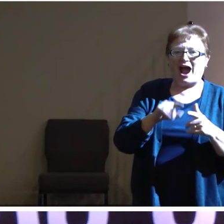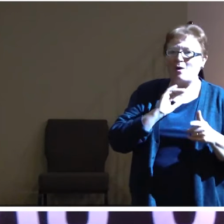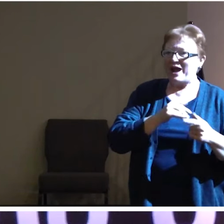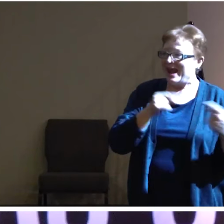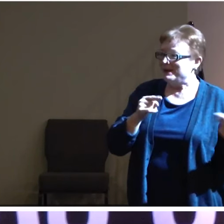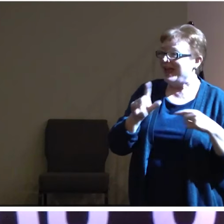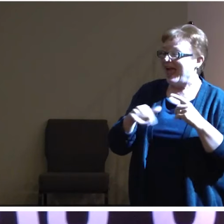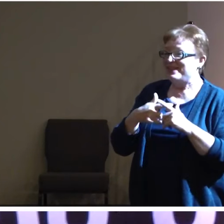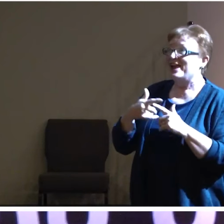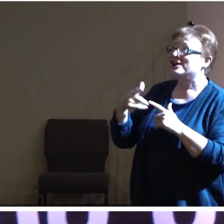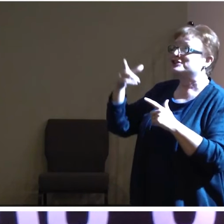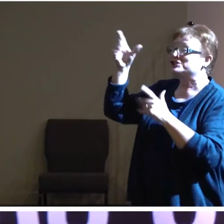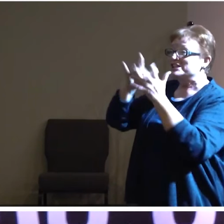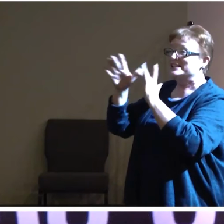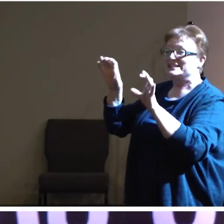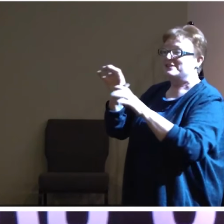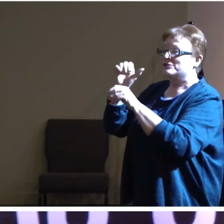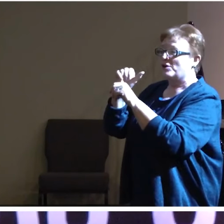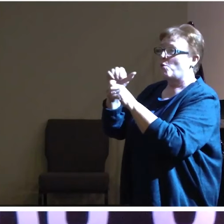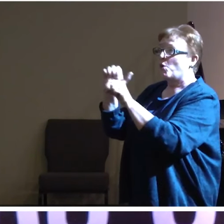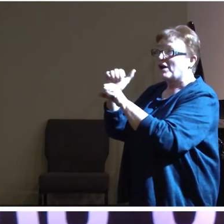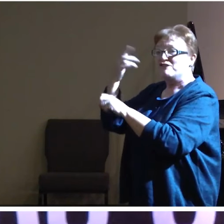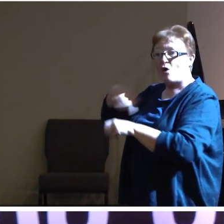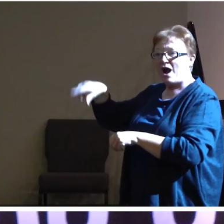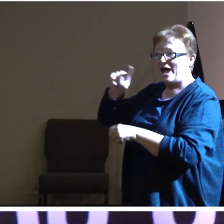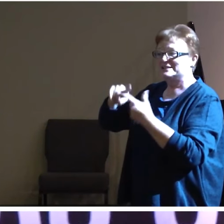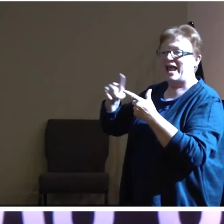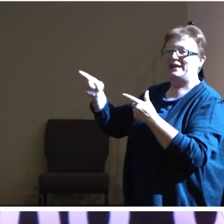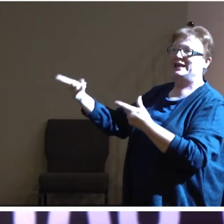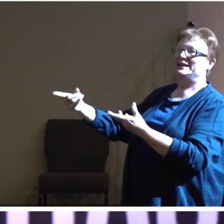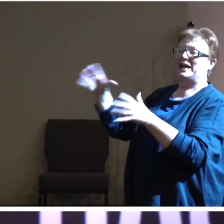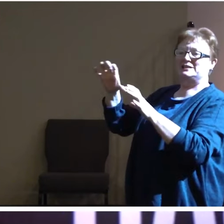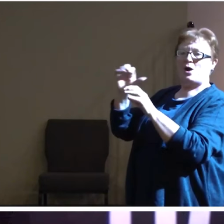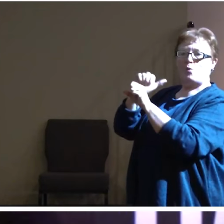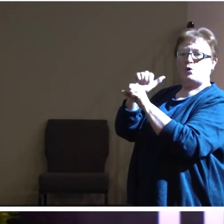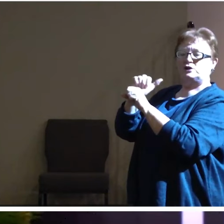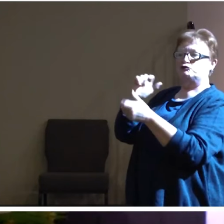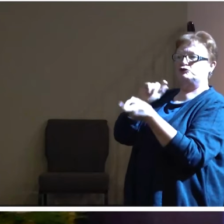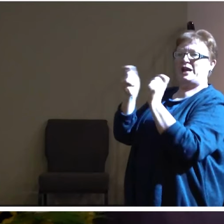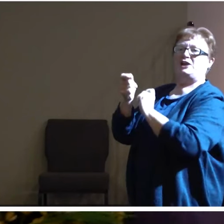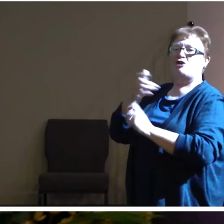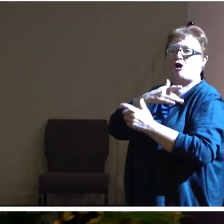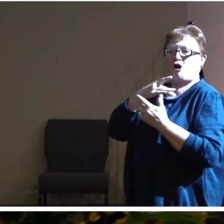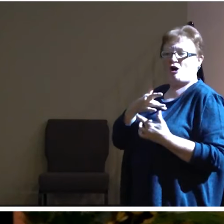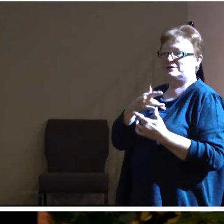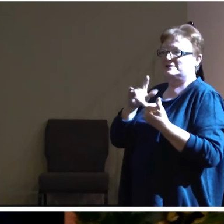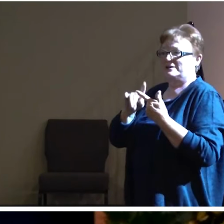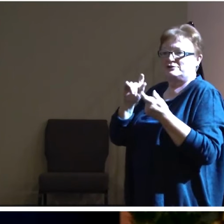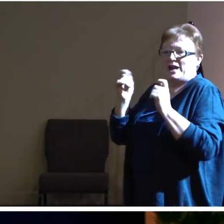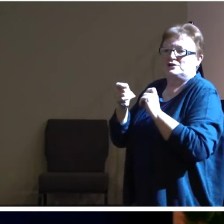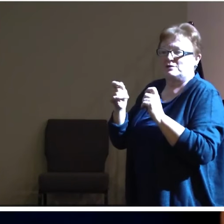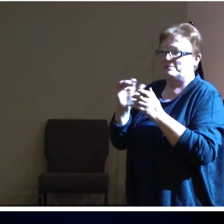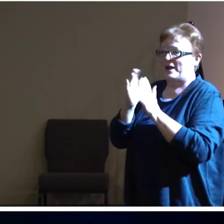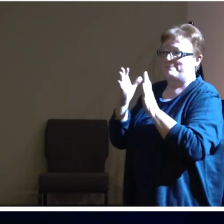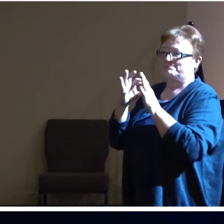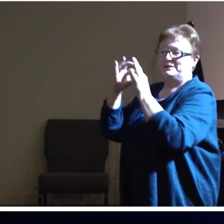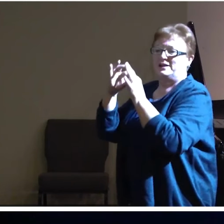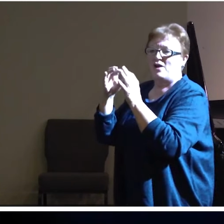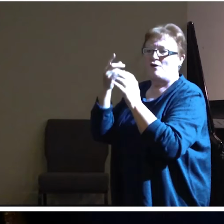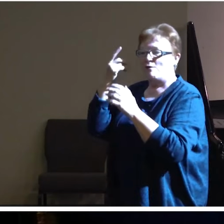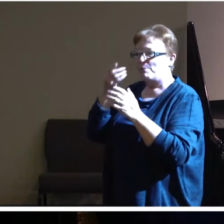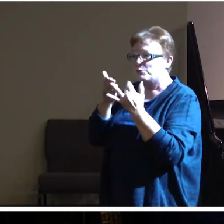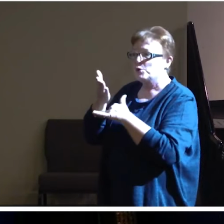us. And God does the divine work and transforms us by the power of the gospel. But let me conclude with this. Most of you